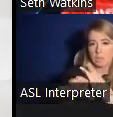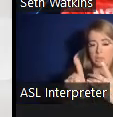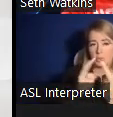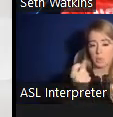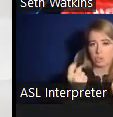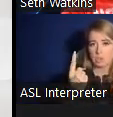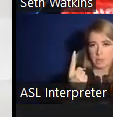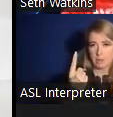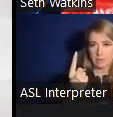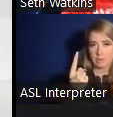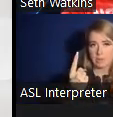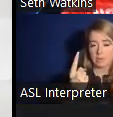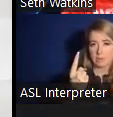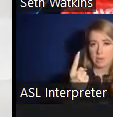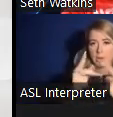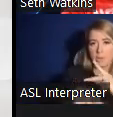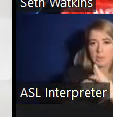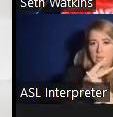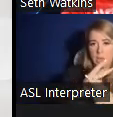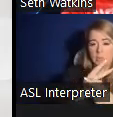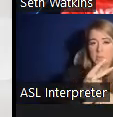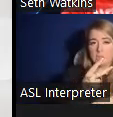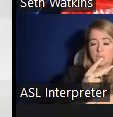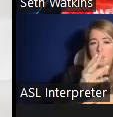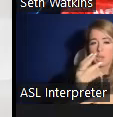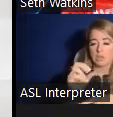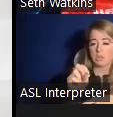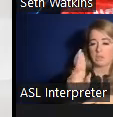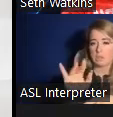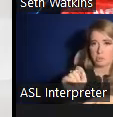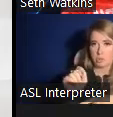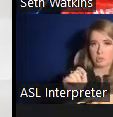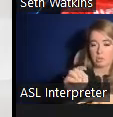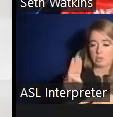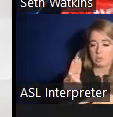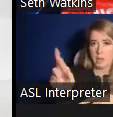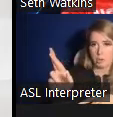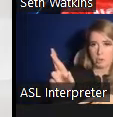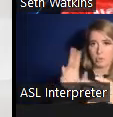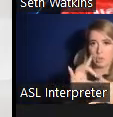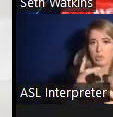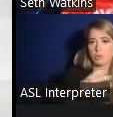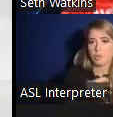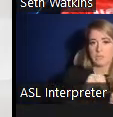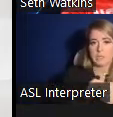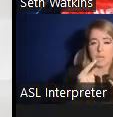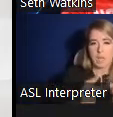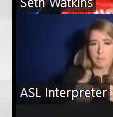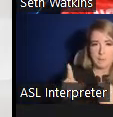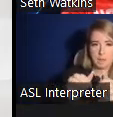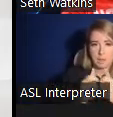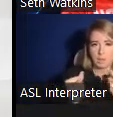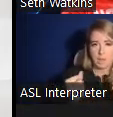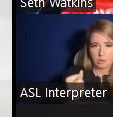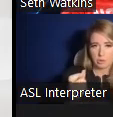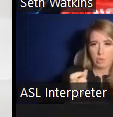understand the types and the subject matter of grievances that come in and how they're handled. And then also